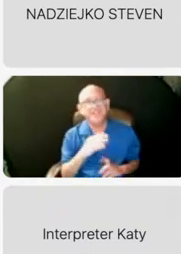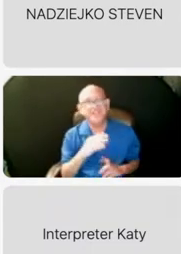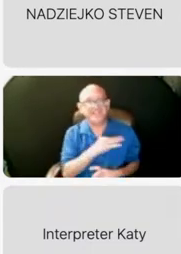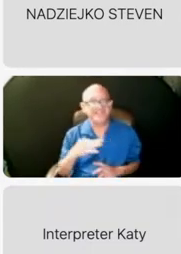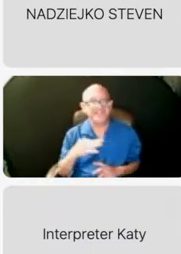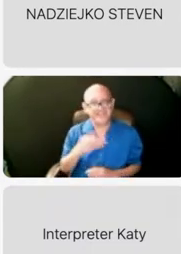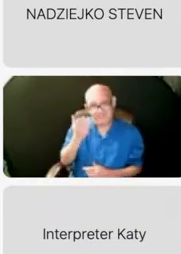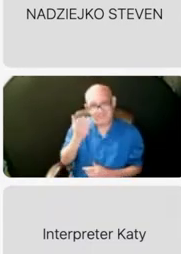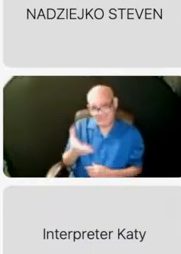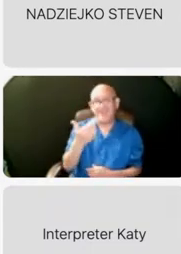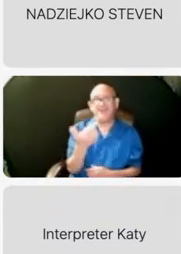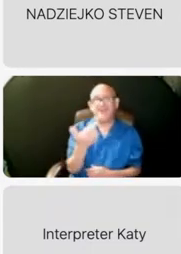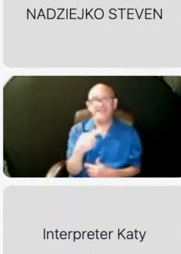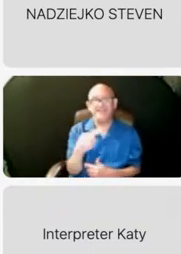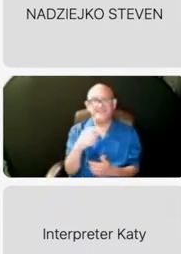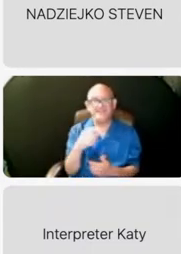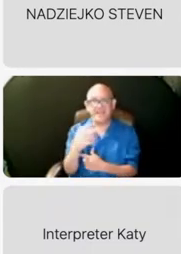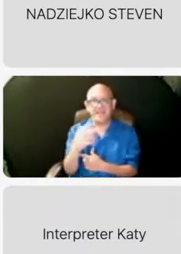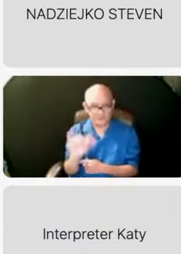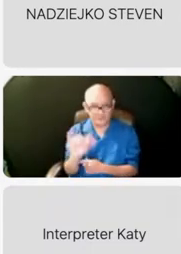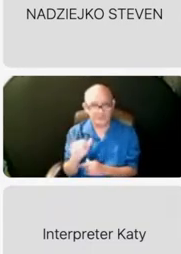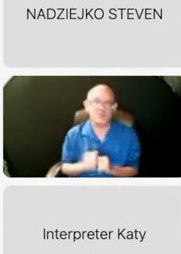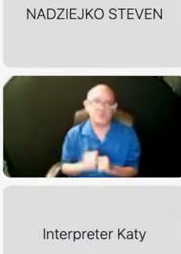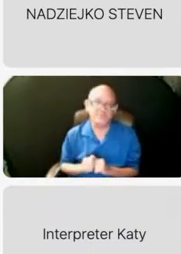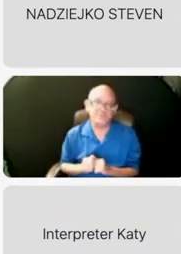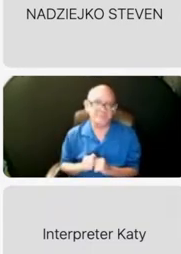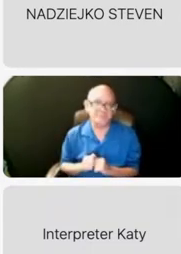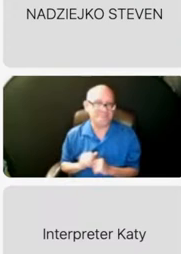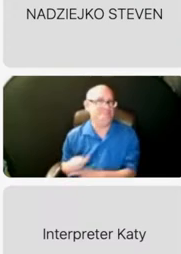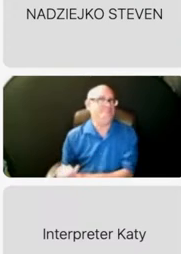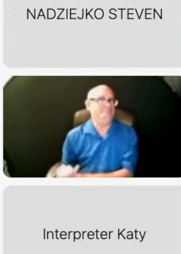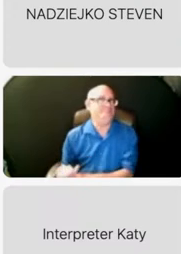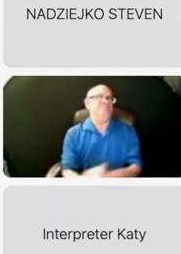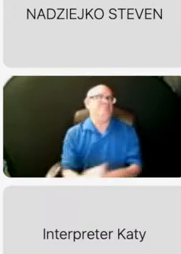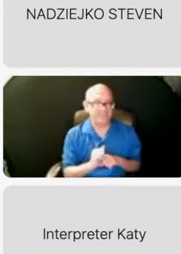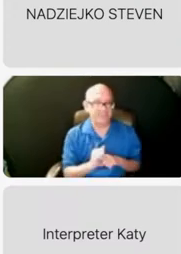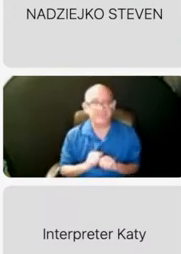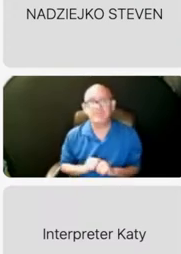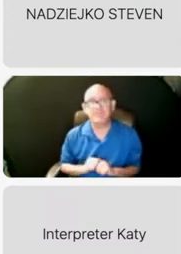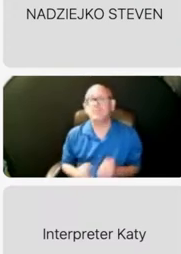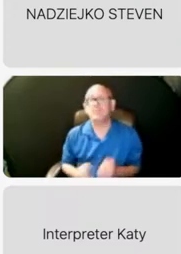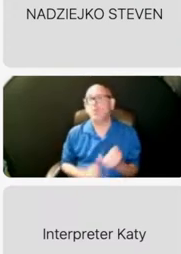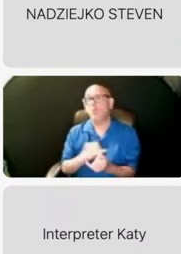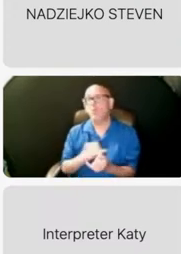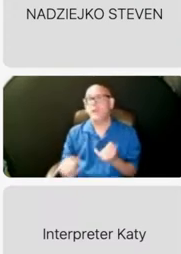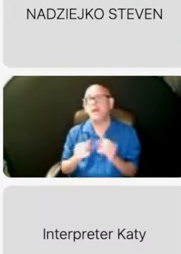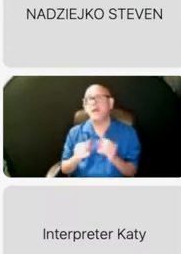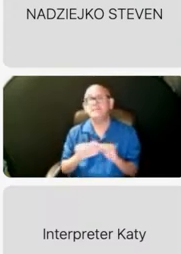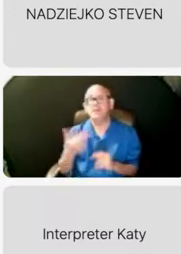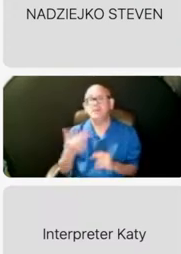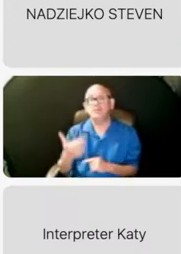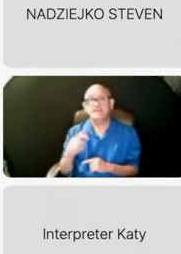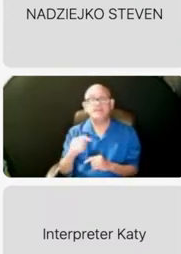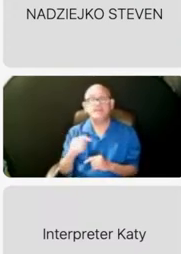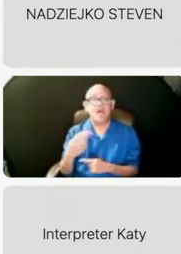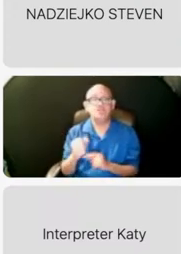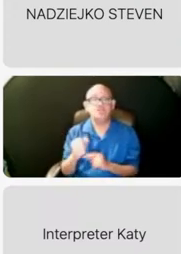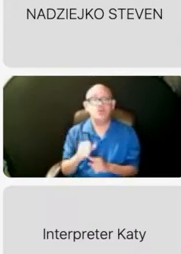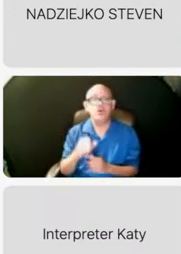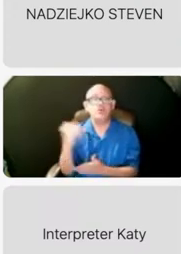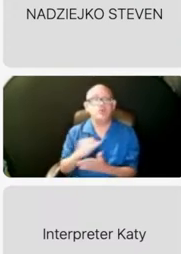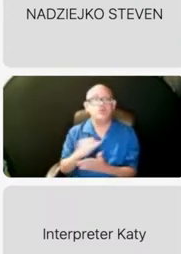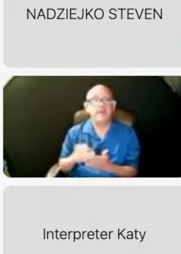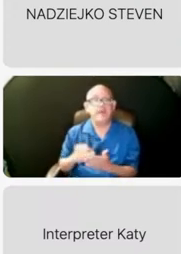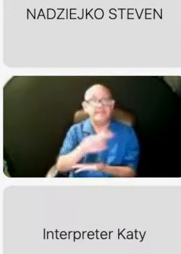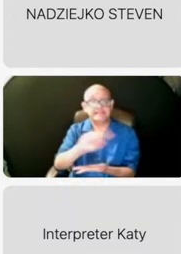school how to do it as well and uh one final thing uh grand terrace high school graphic design classroom